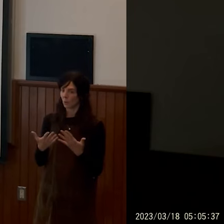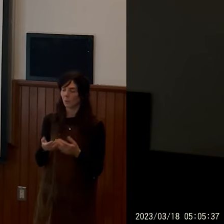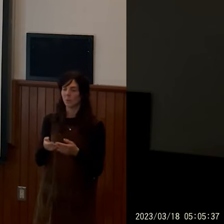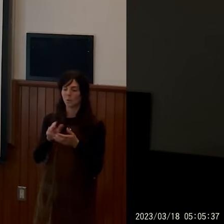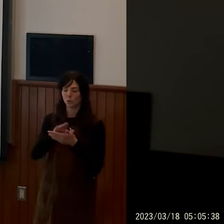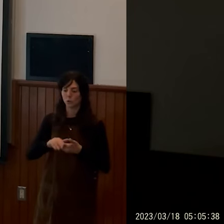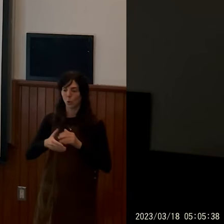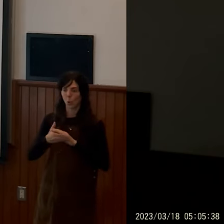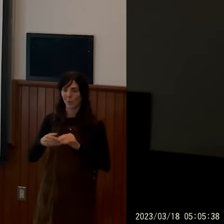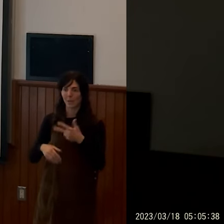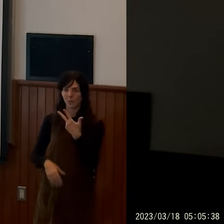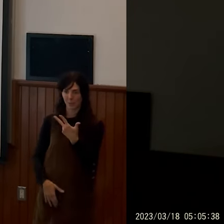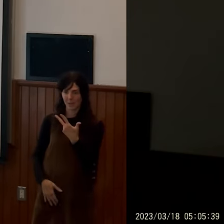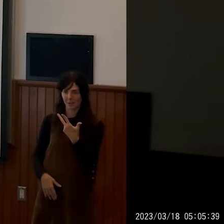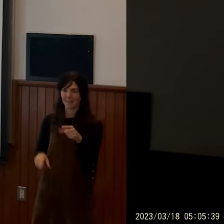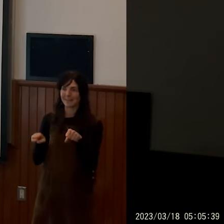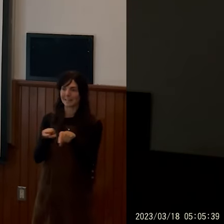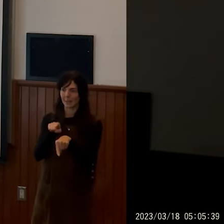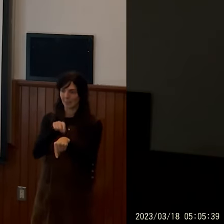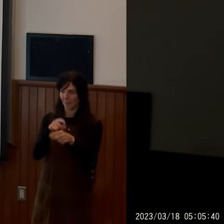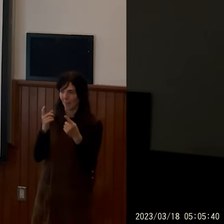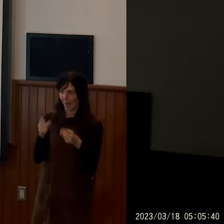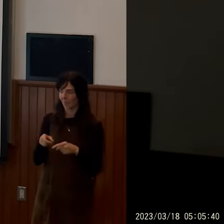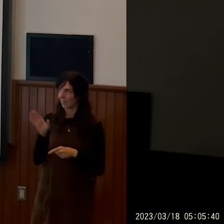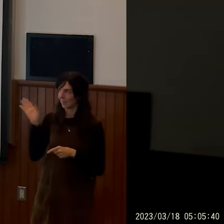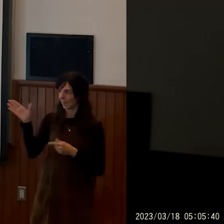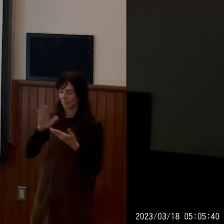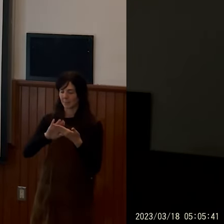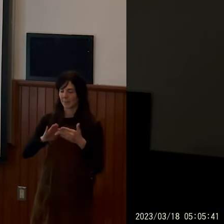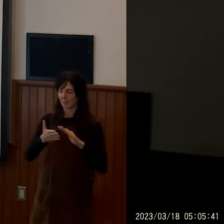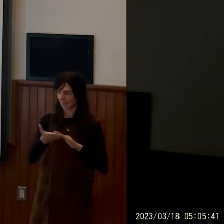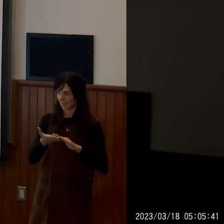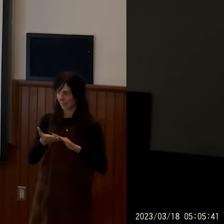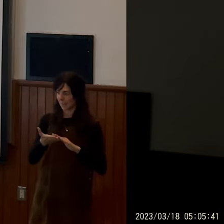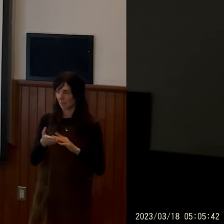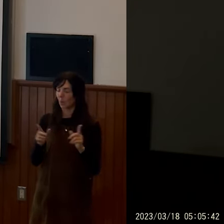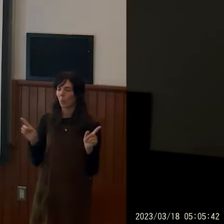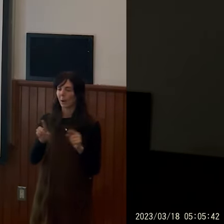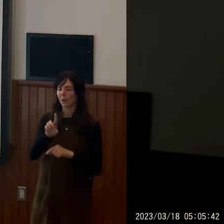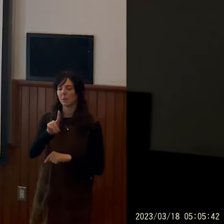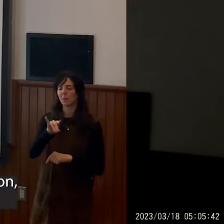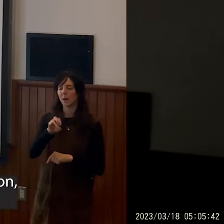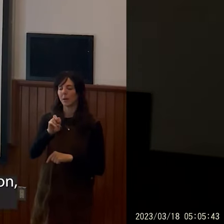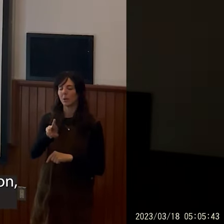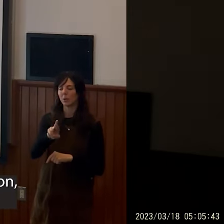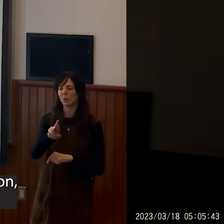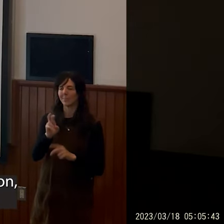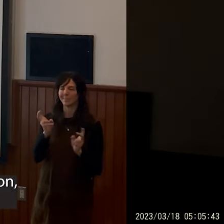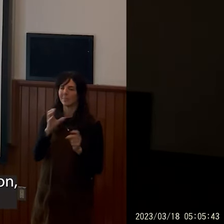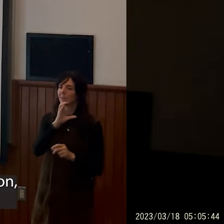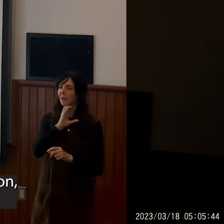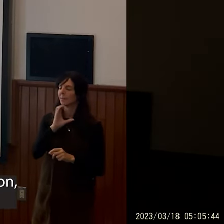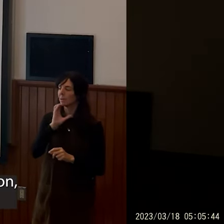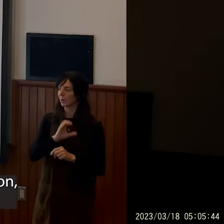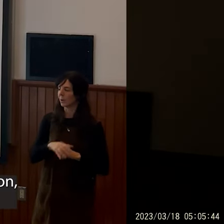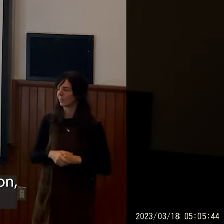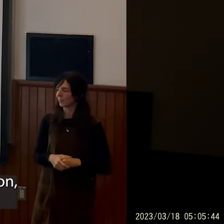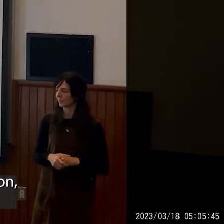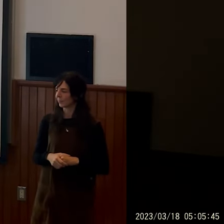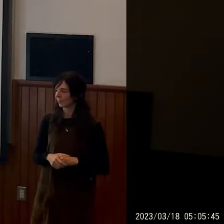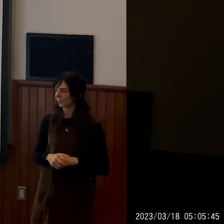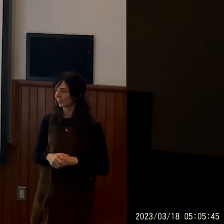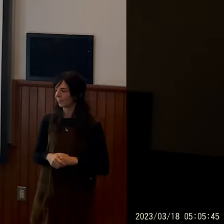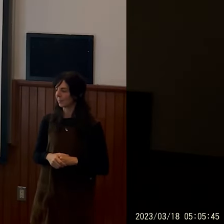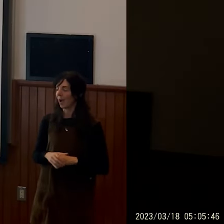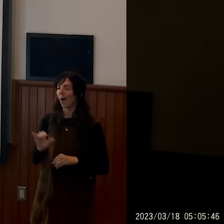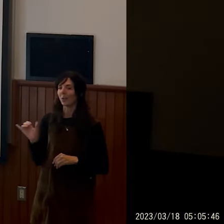three storylines happening at the same time. In the city, in the diner, there's also the Gannon Corporation. I